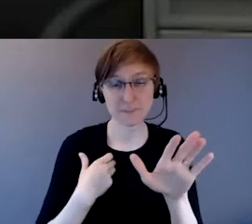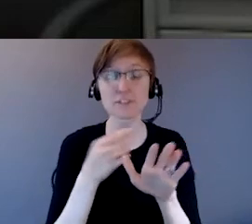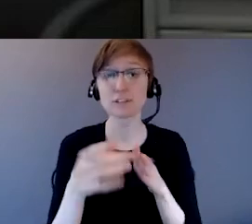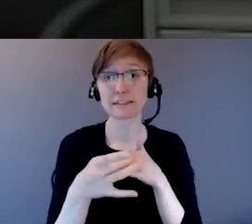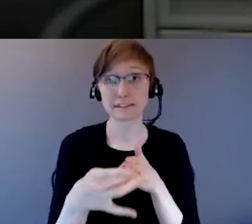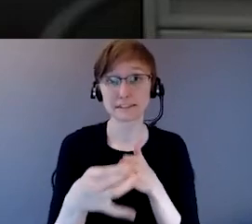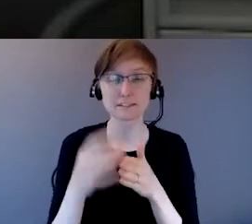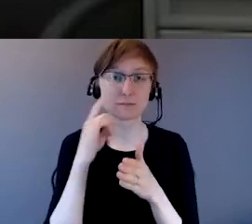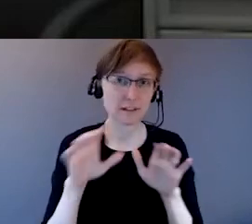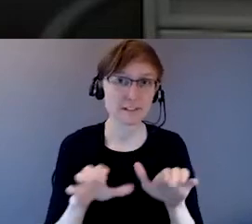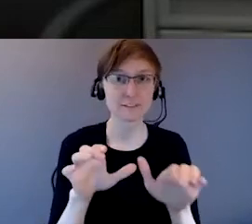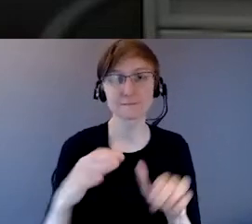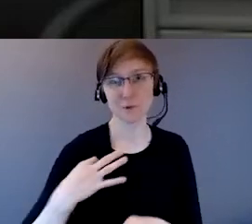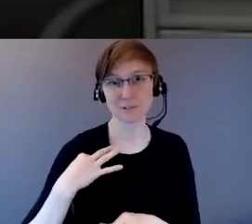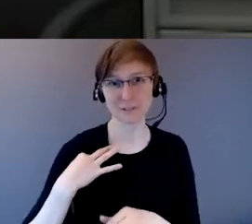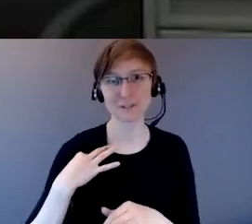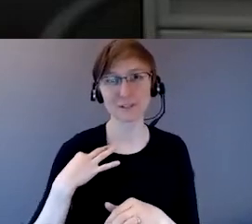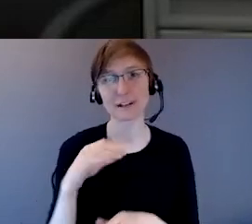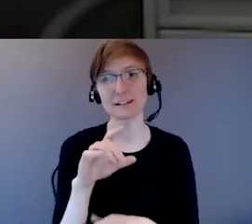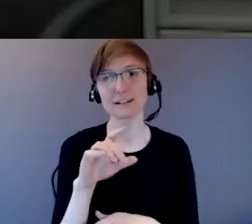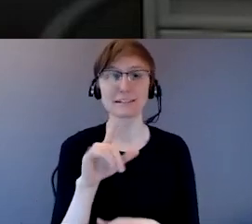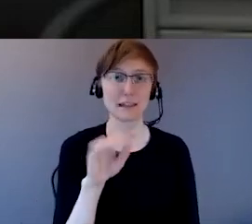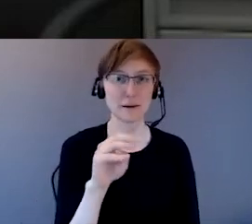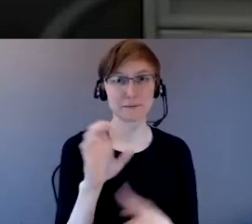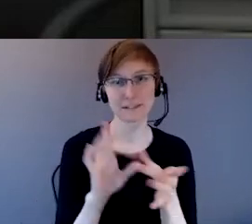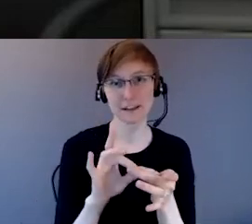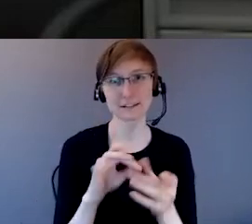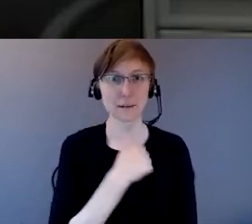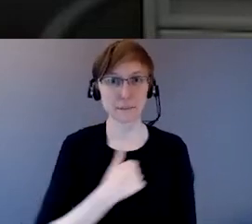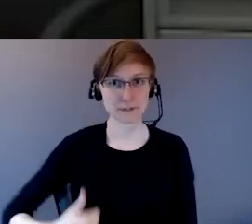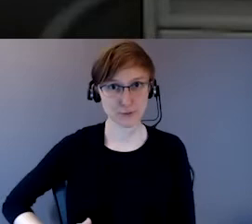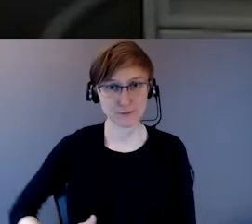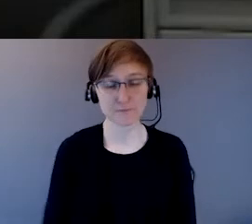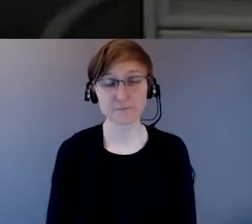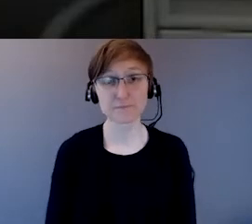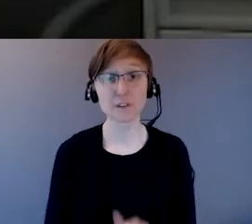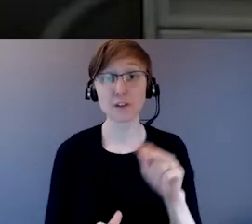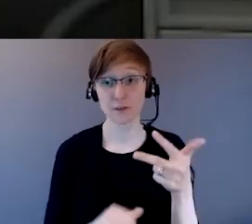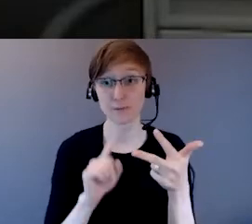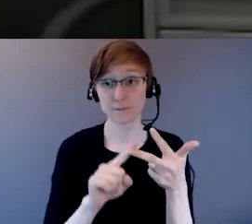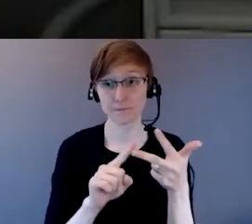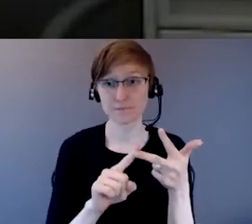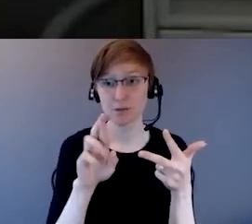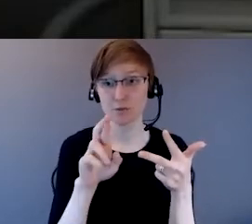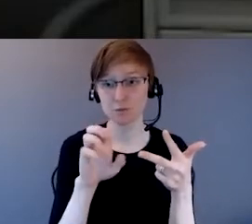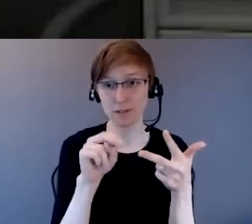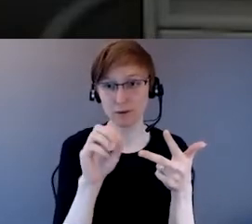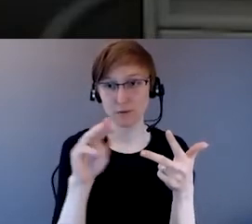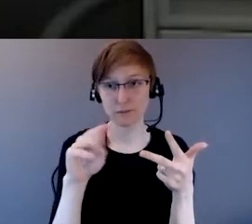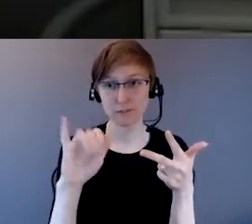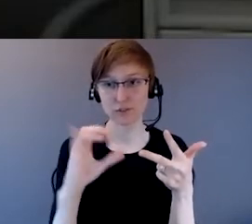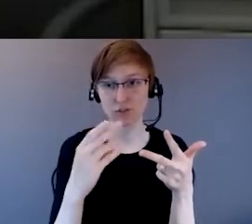volunteer-based Lime Connect ambassadors. Our third panelist is Reno Michel Hache, Project Manager of